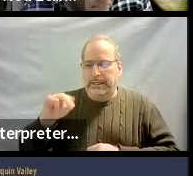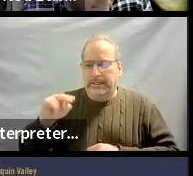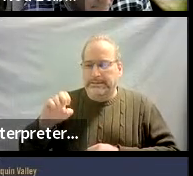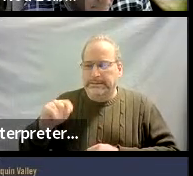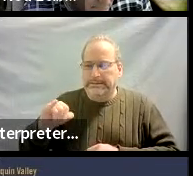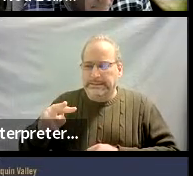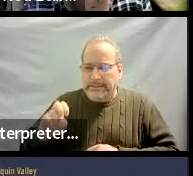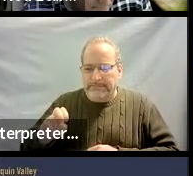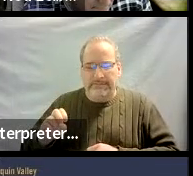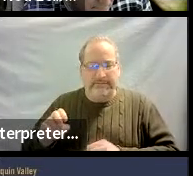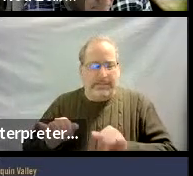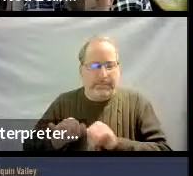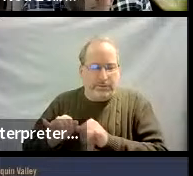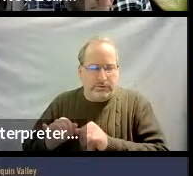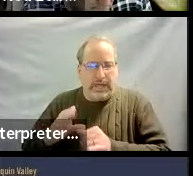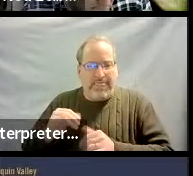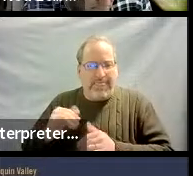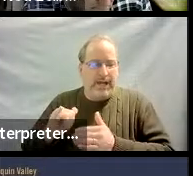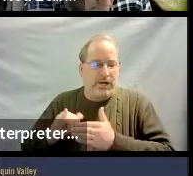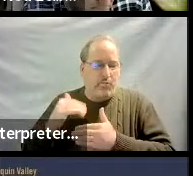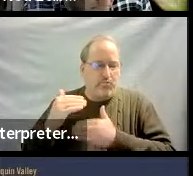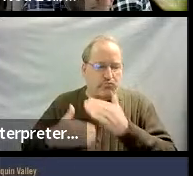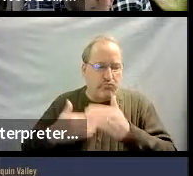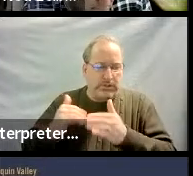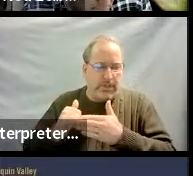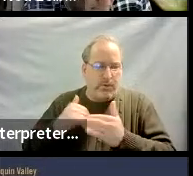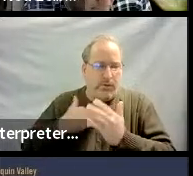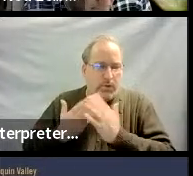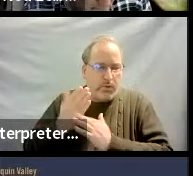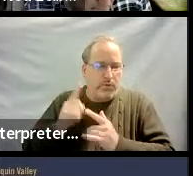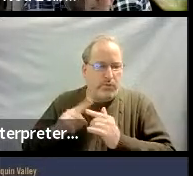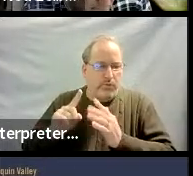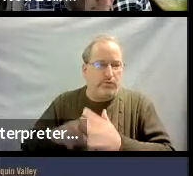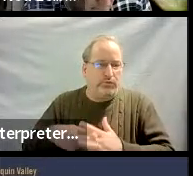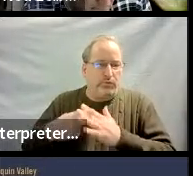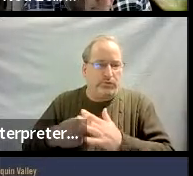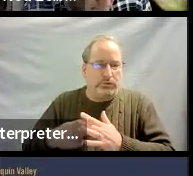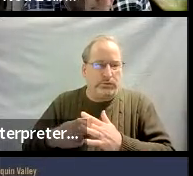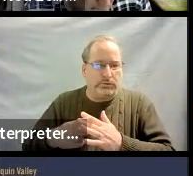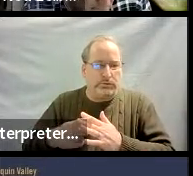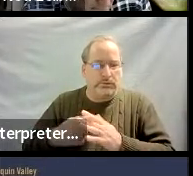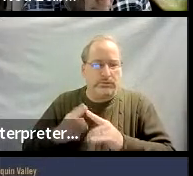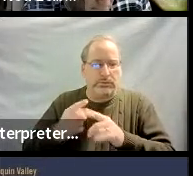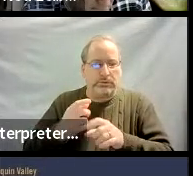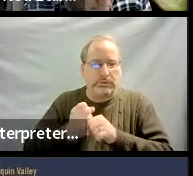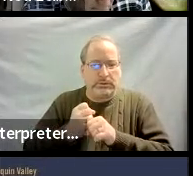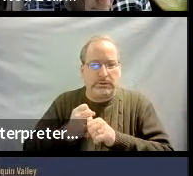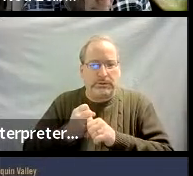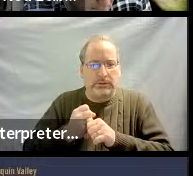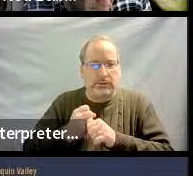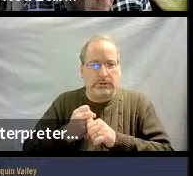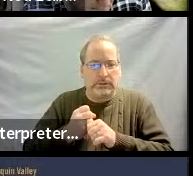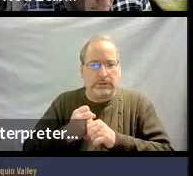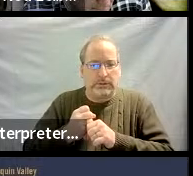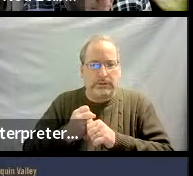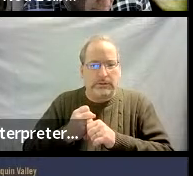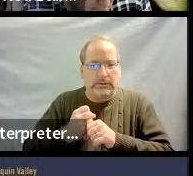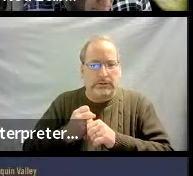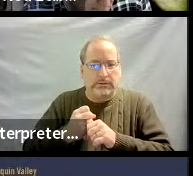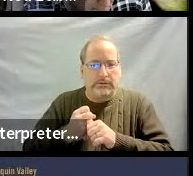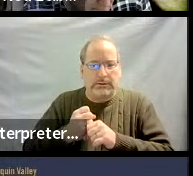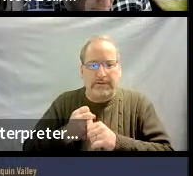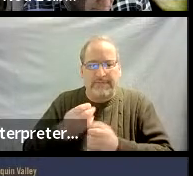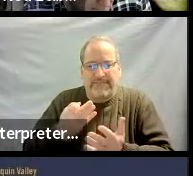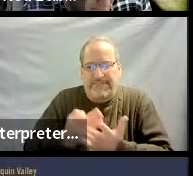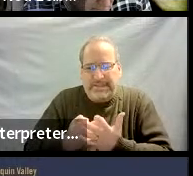that we go through to start getting the funding to flow in Stockton.